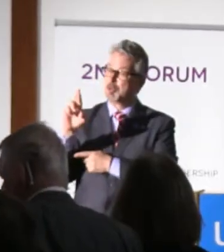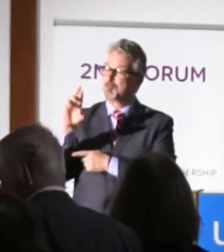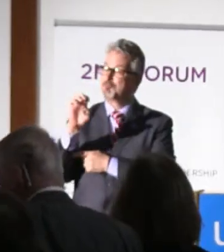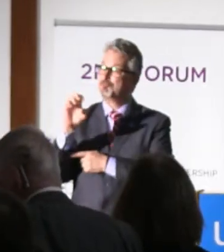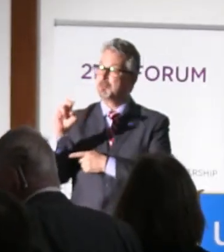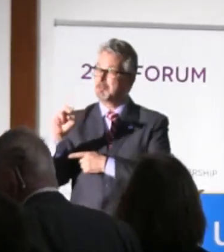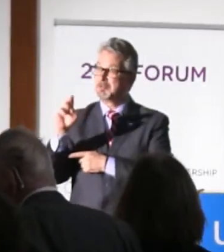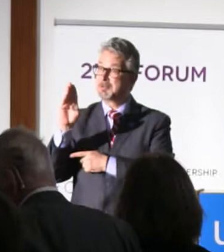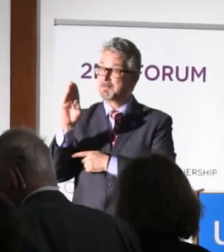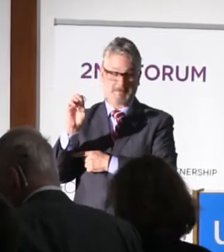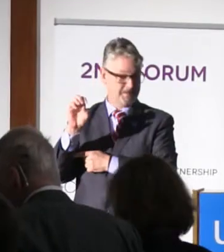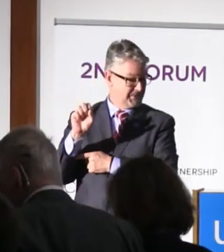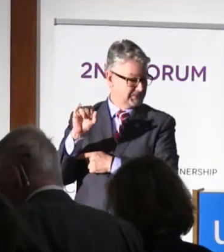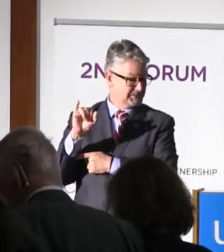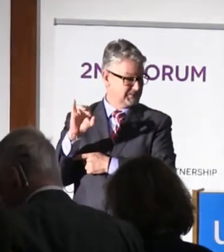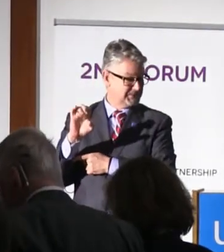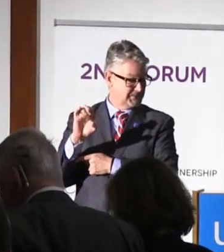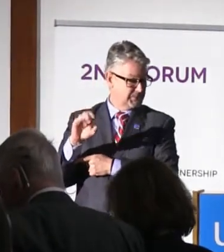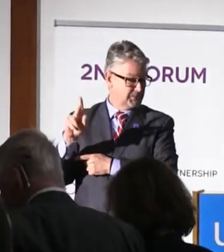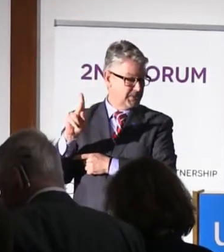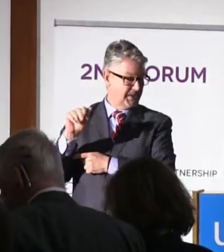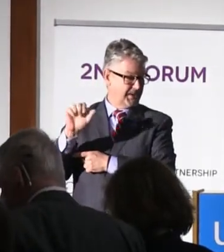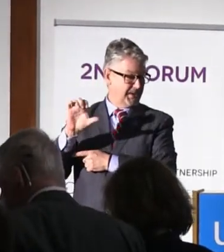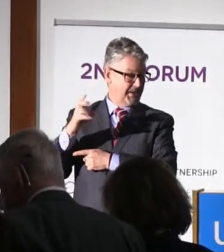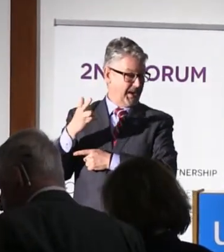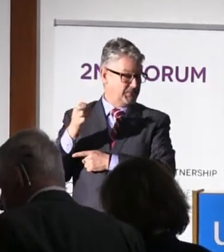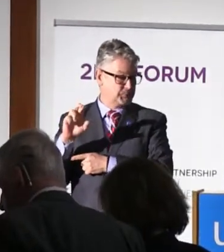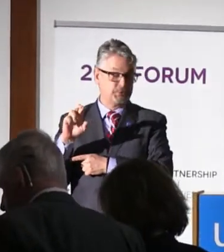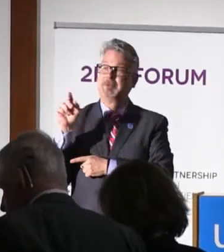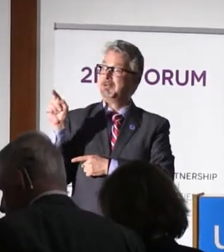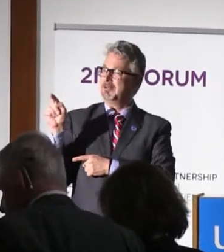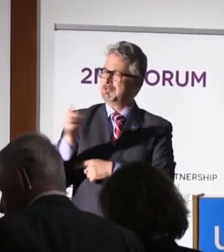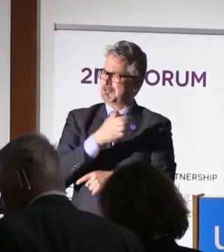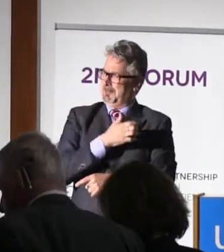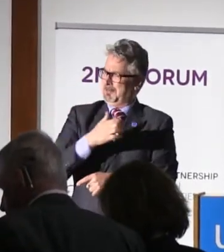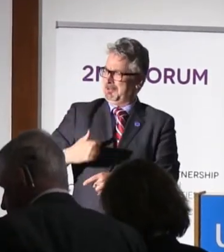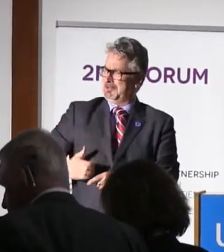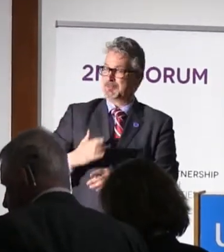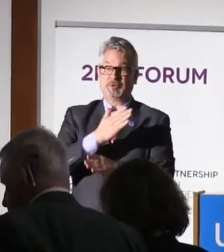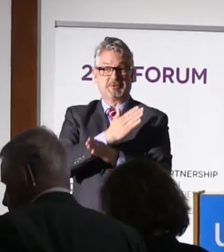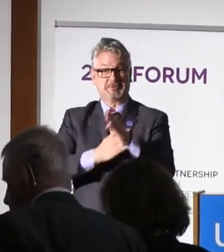Also, Her Excellency Ms. Reen Bessie Kasher,